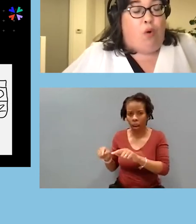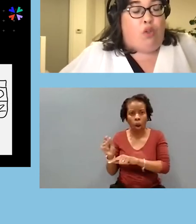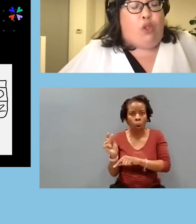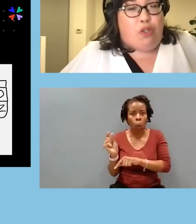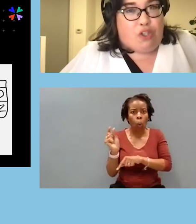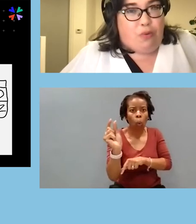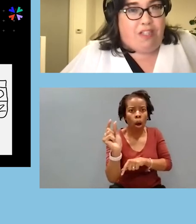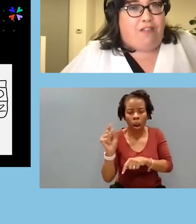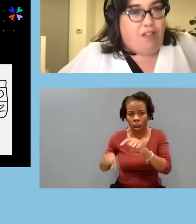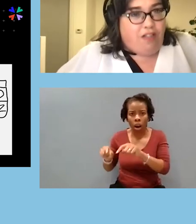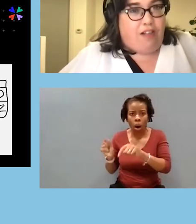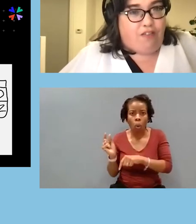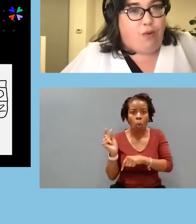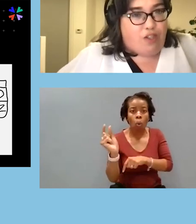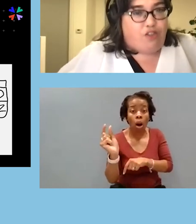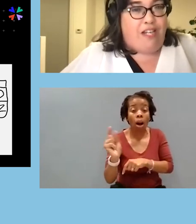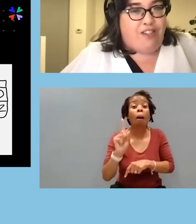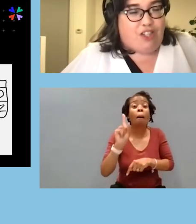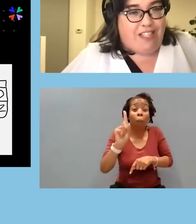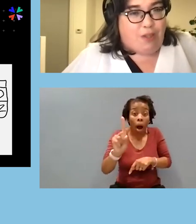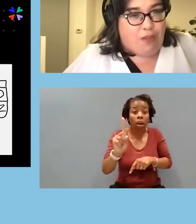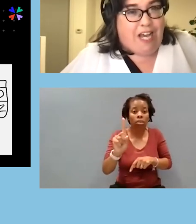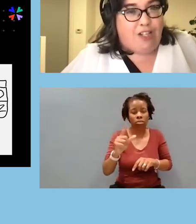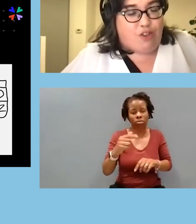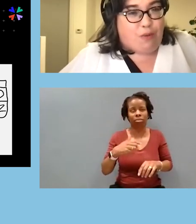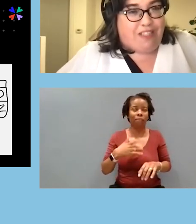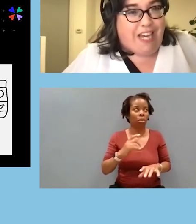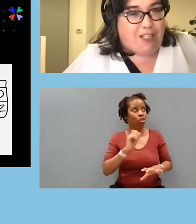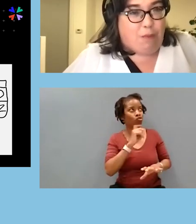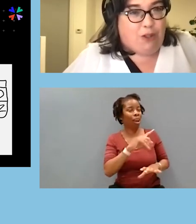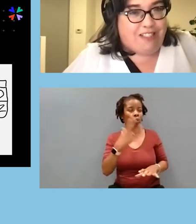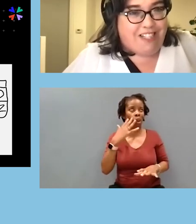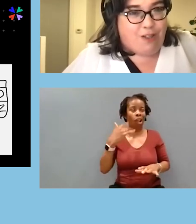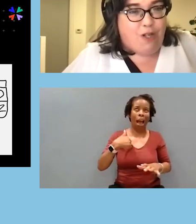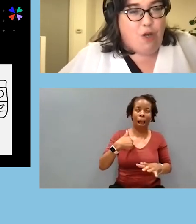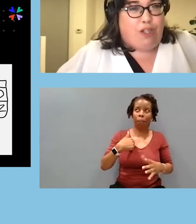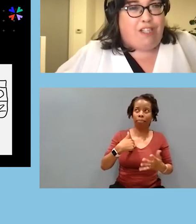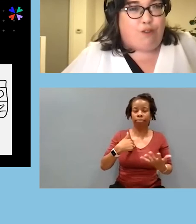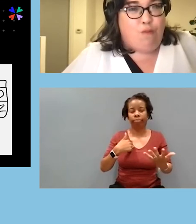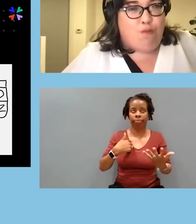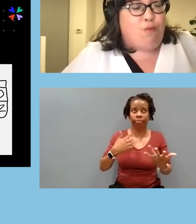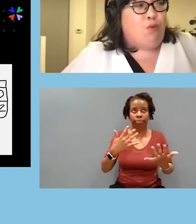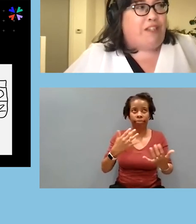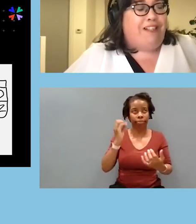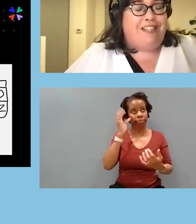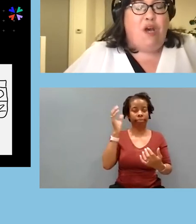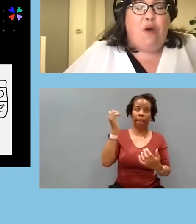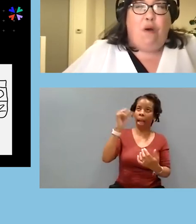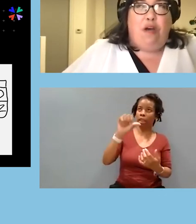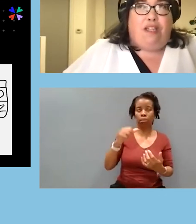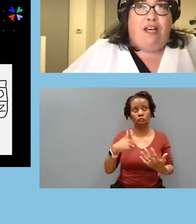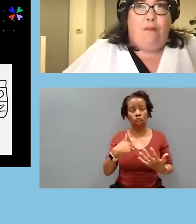what they're more used to, I feel strange saying this when Andrew is the expert sitting in this Zoom room with